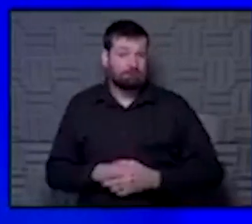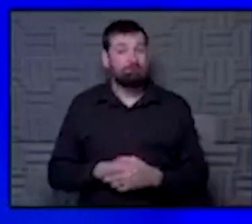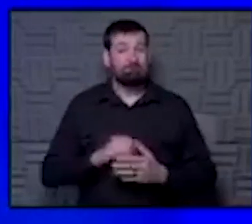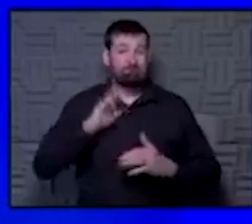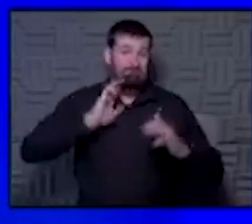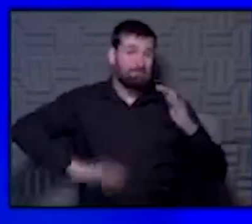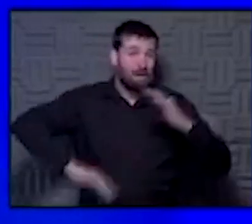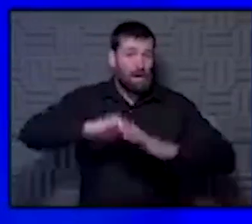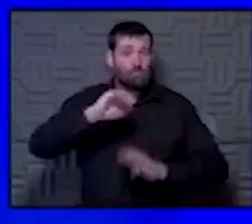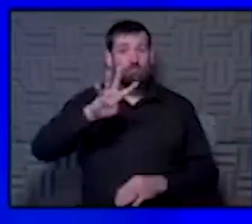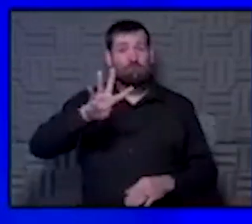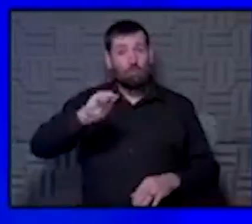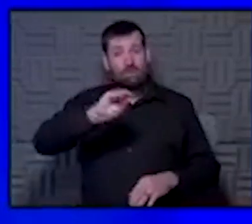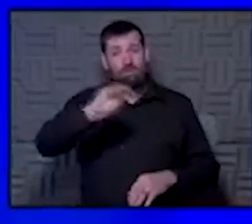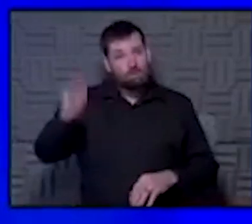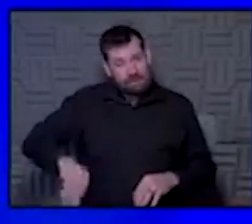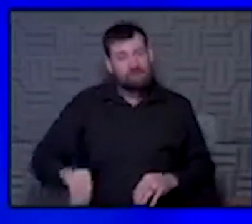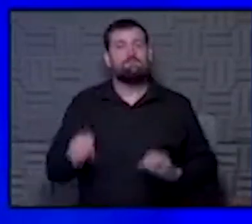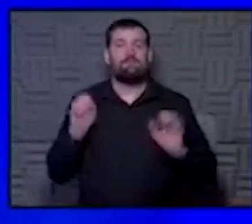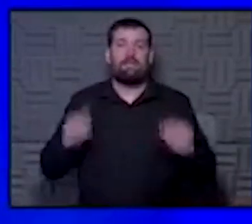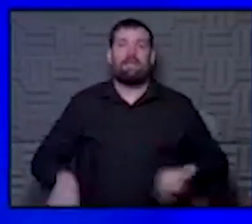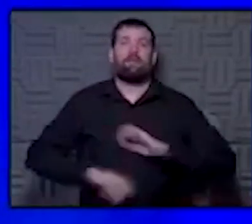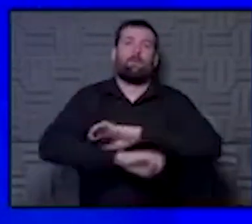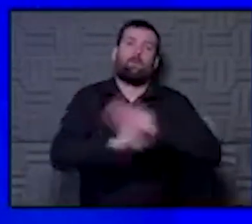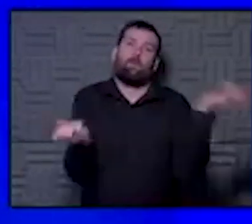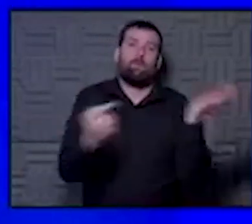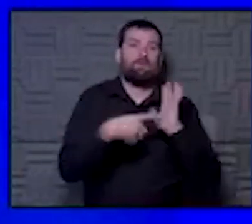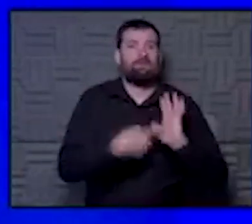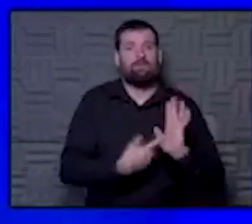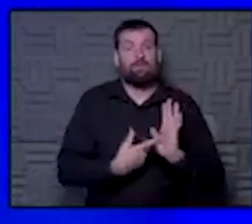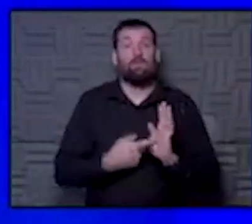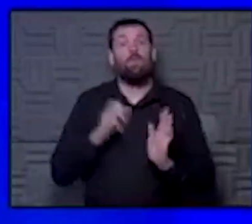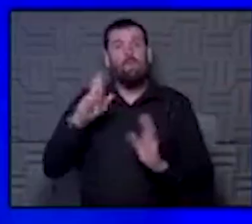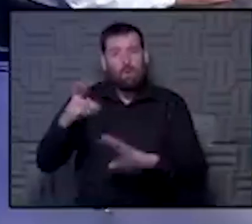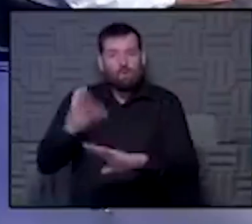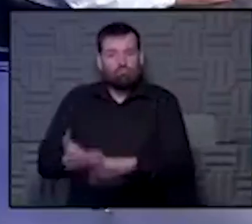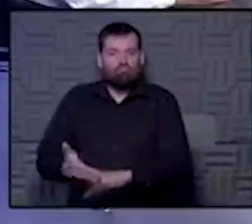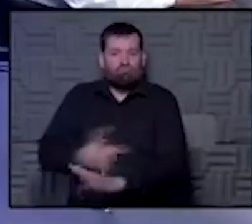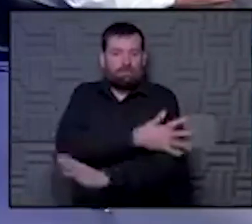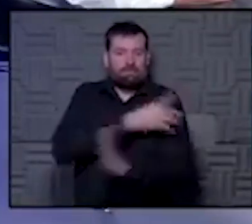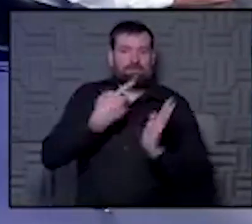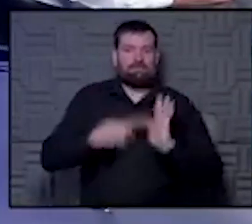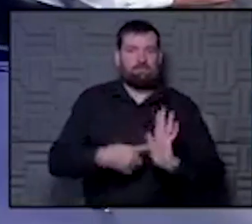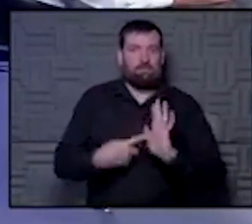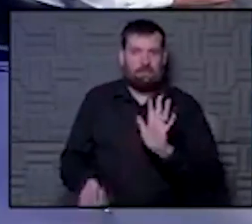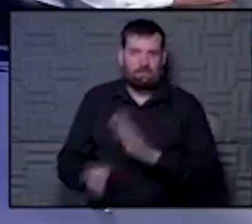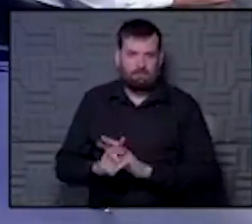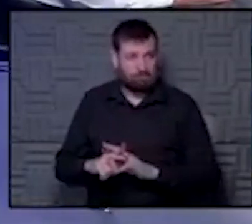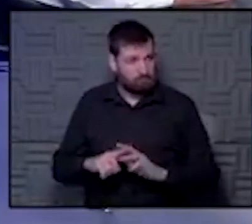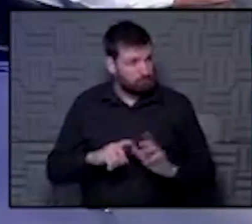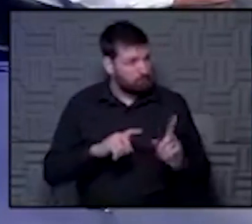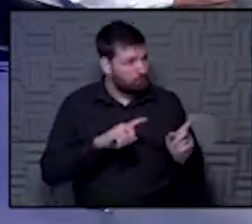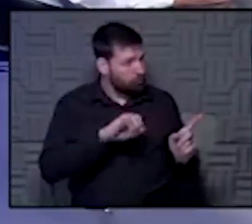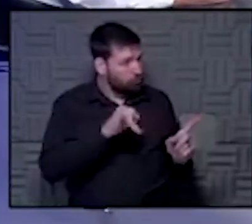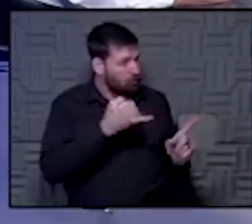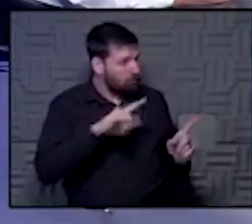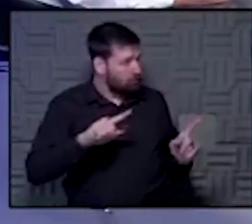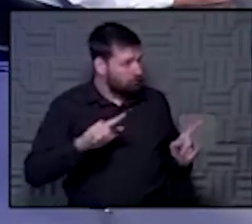to 40% of people could be asymptomatic or certainly spreading it while they're pre-symptomatic. Did you have another question, Joe? We